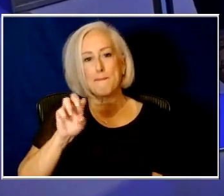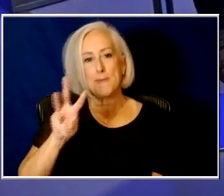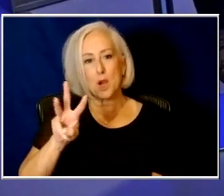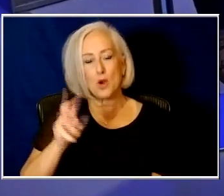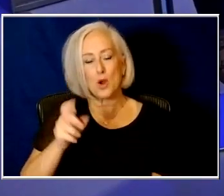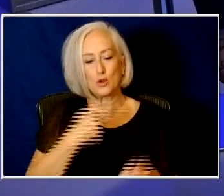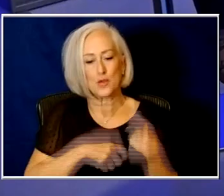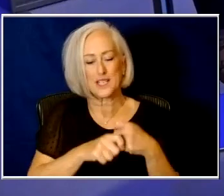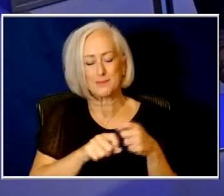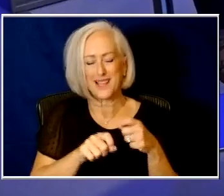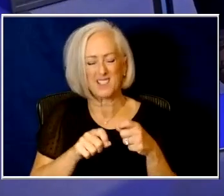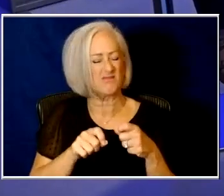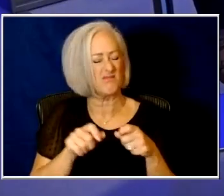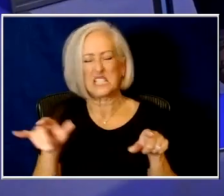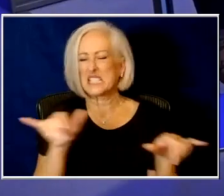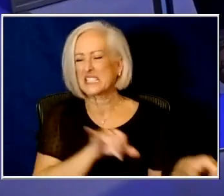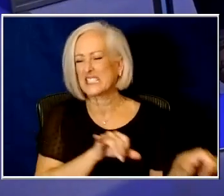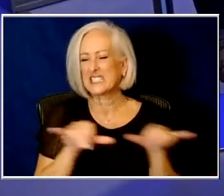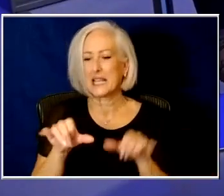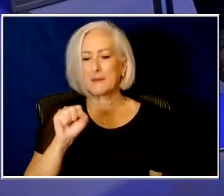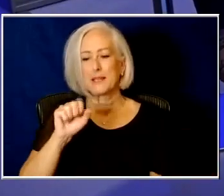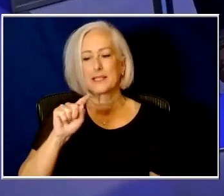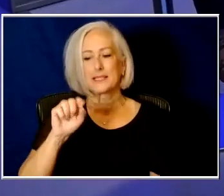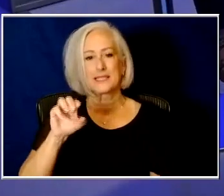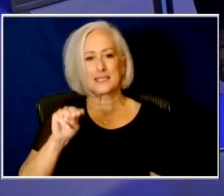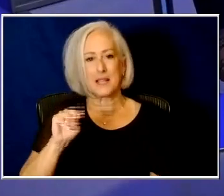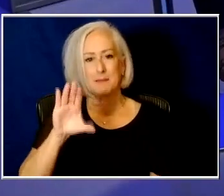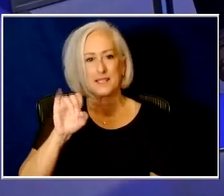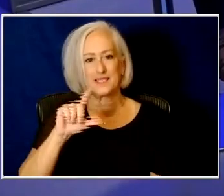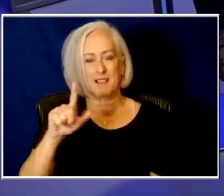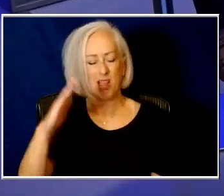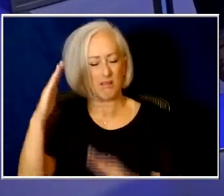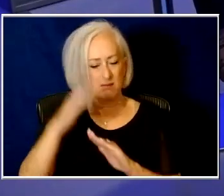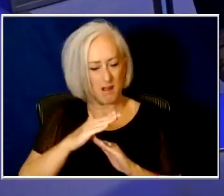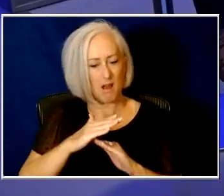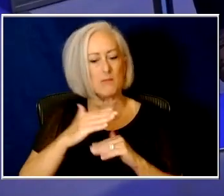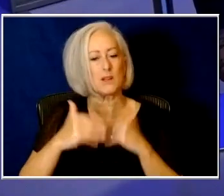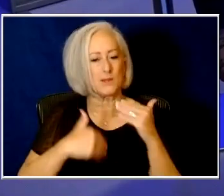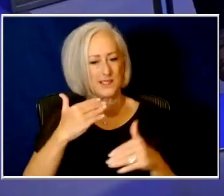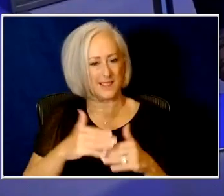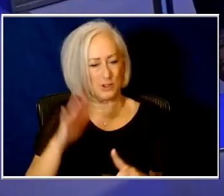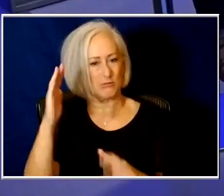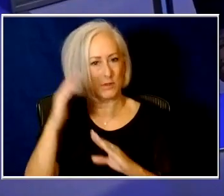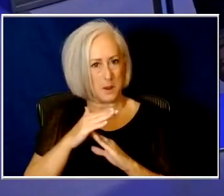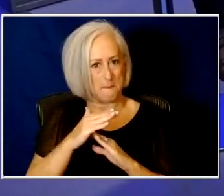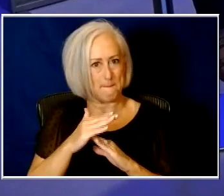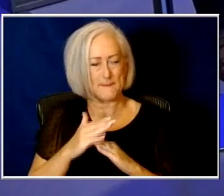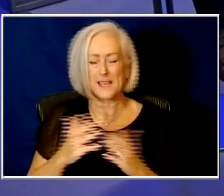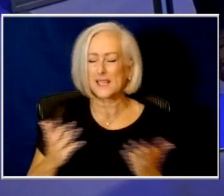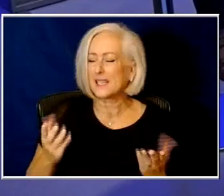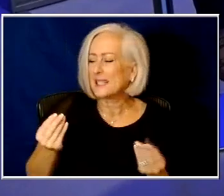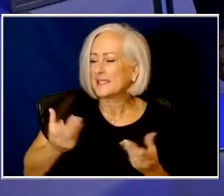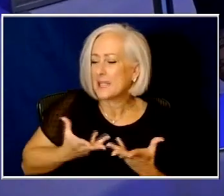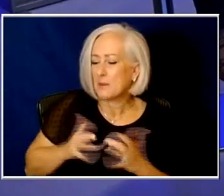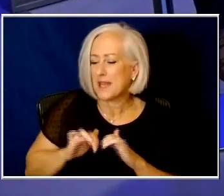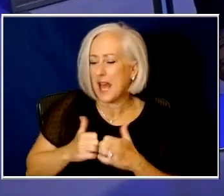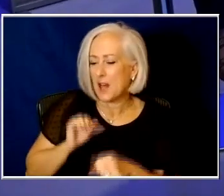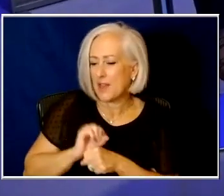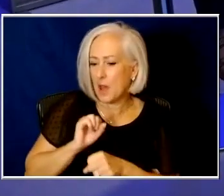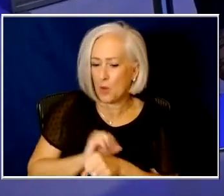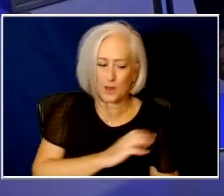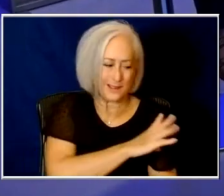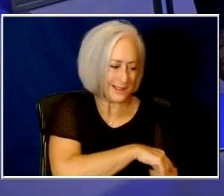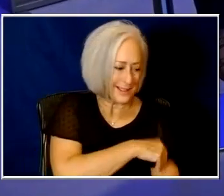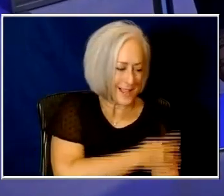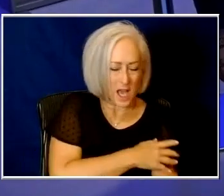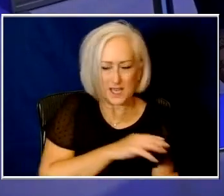blood. How does that work? I mean, because again, I'm still a little astonished on the whole Scottish Asian thing. Yes. That is cool. Once